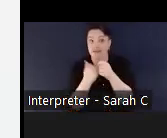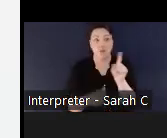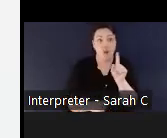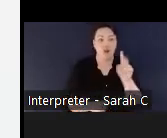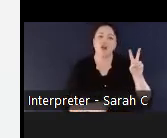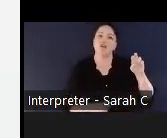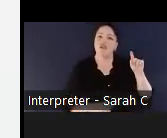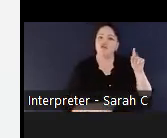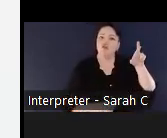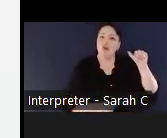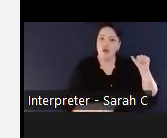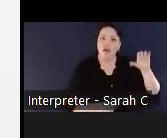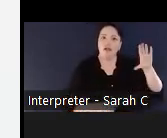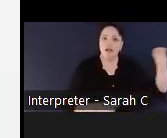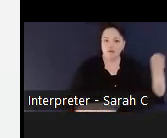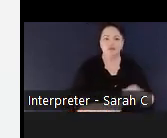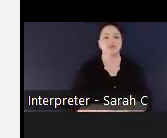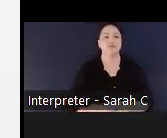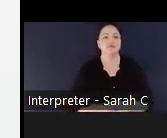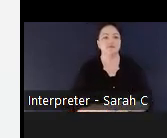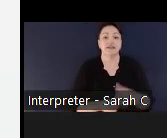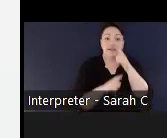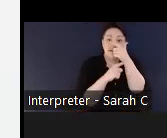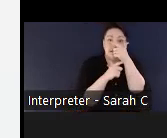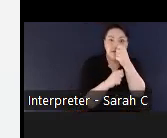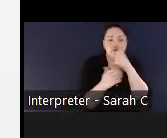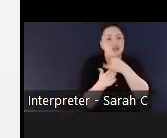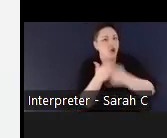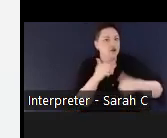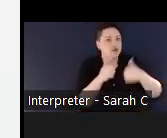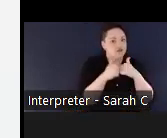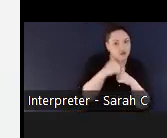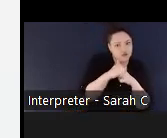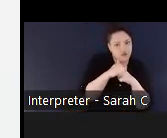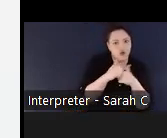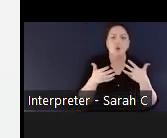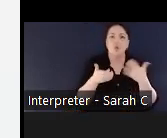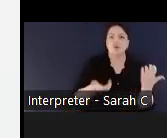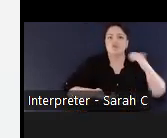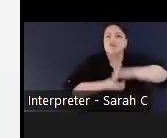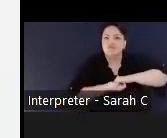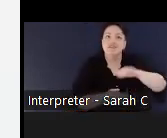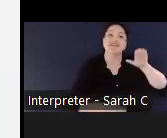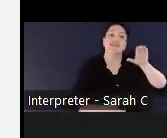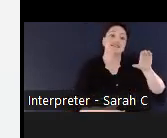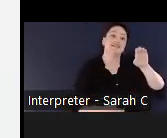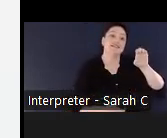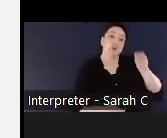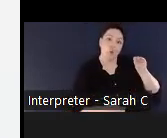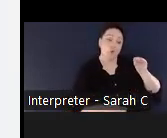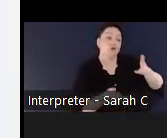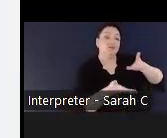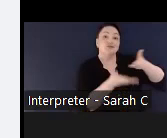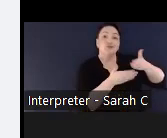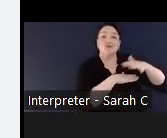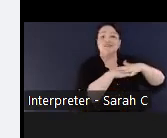arts infrastructure, looking to partner with a local CBO serving the Indigenous community. Yeah,